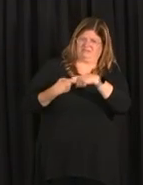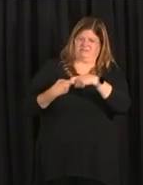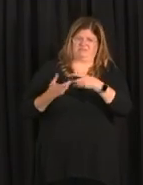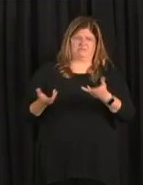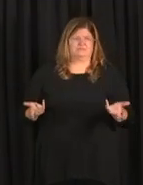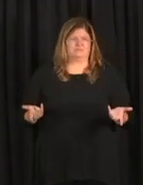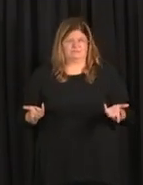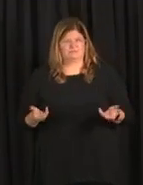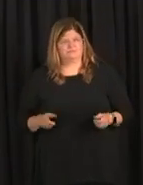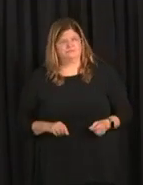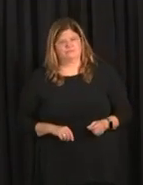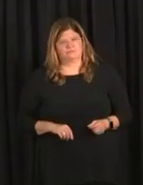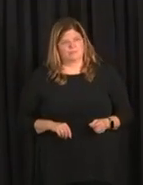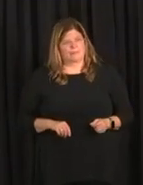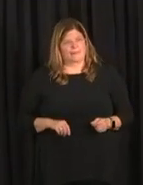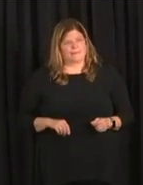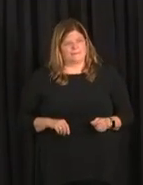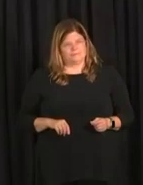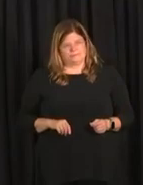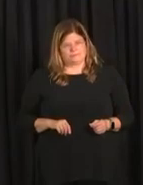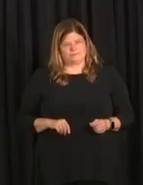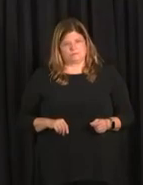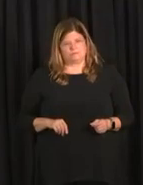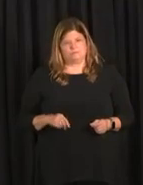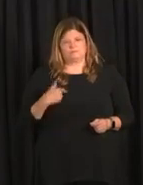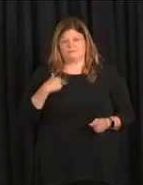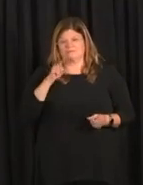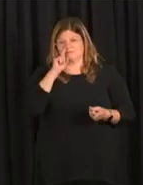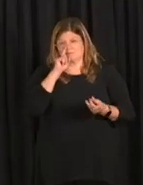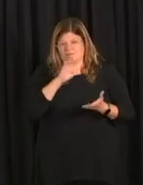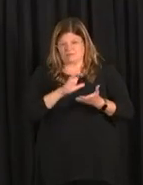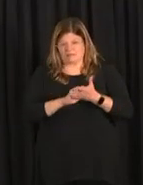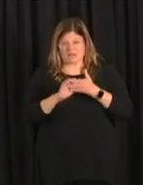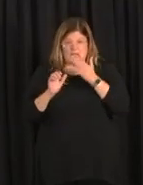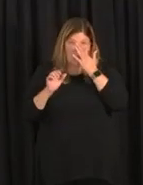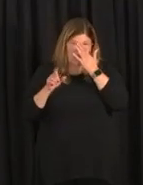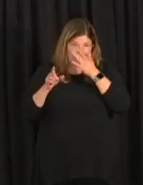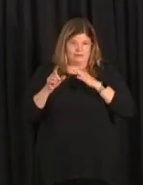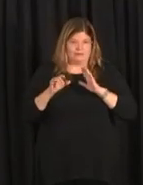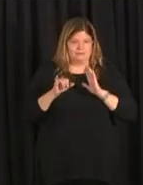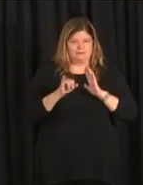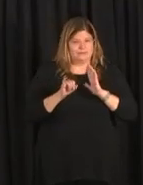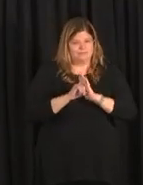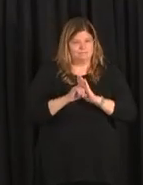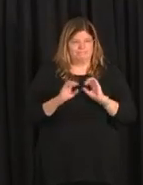provision? I believe that no need for that has been identified